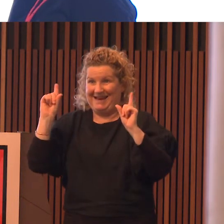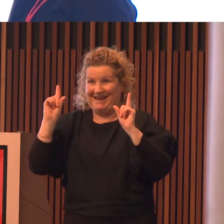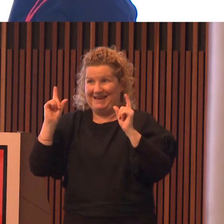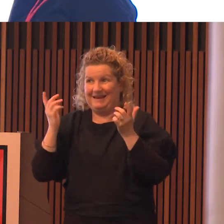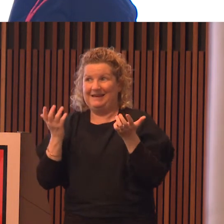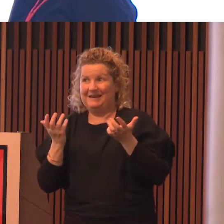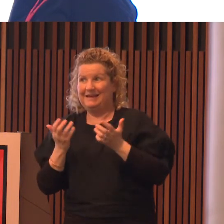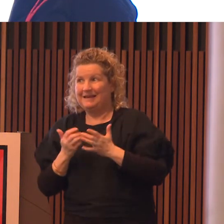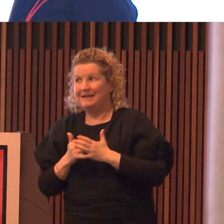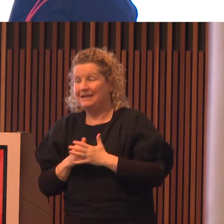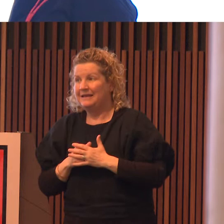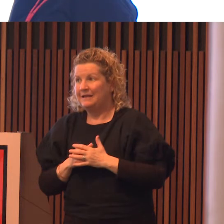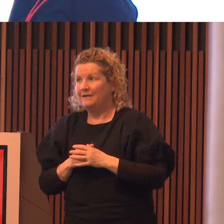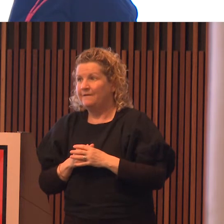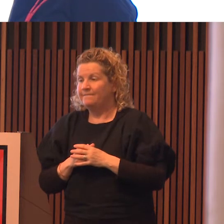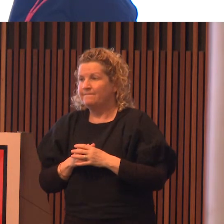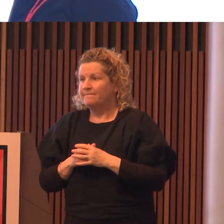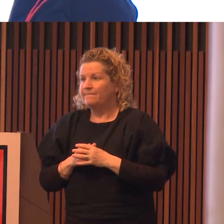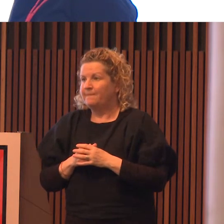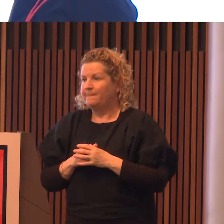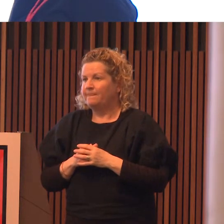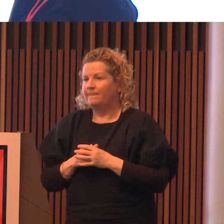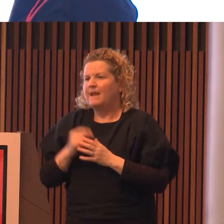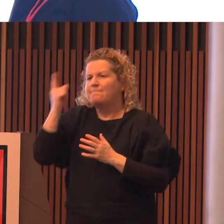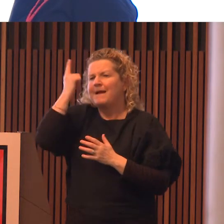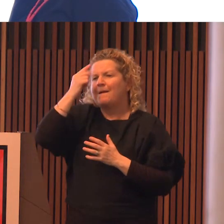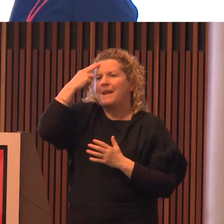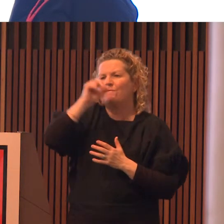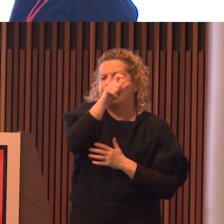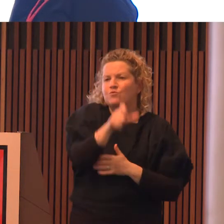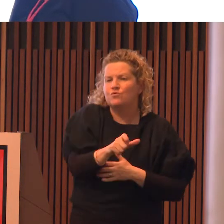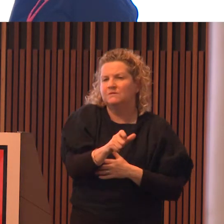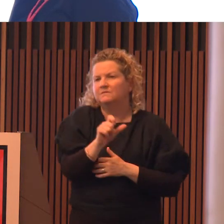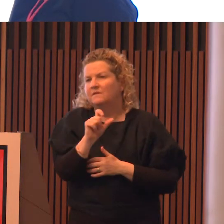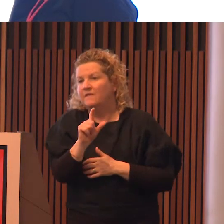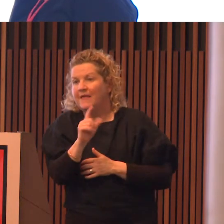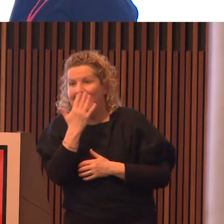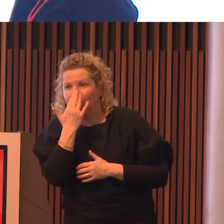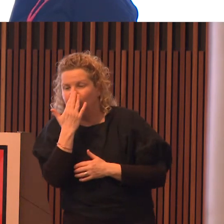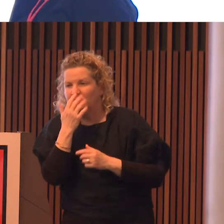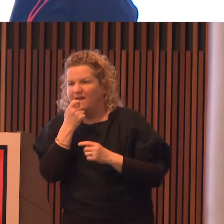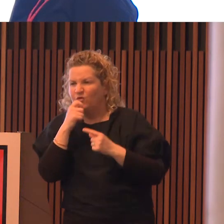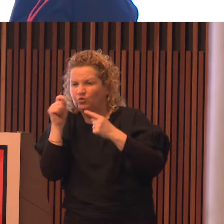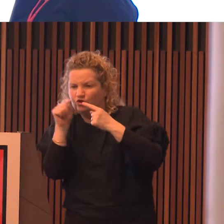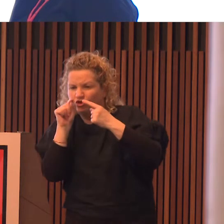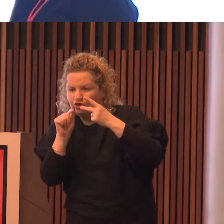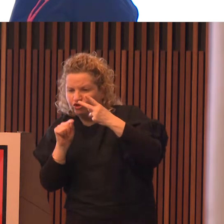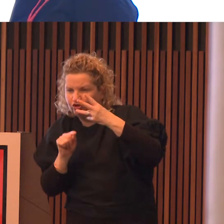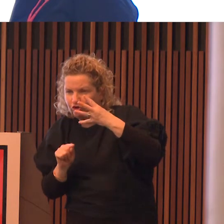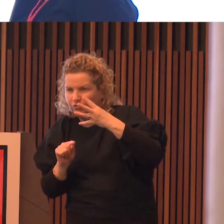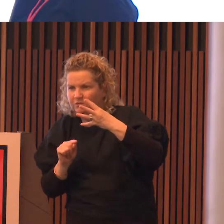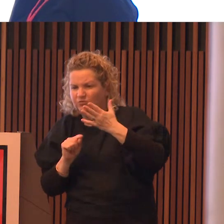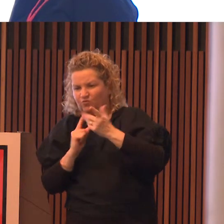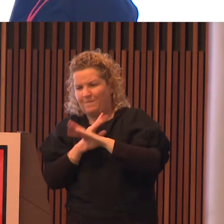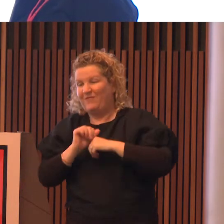just a pseudonym for the person's name, their age, and a few dot points about the situation that they're